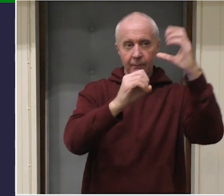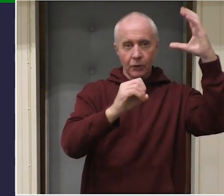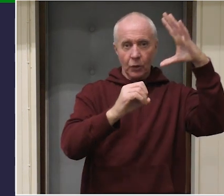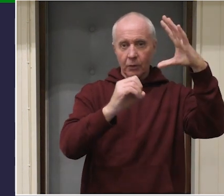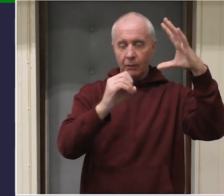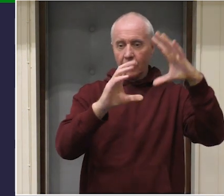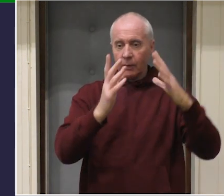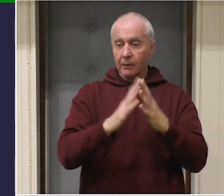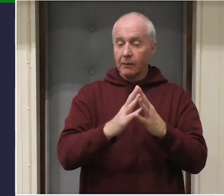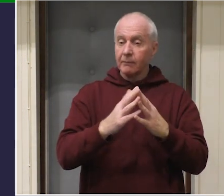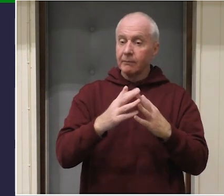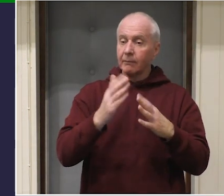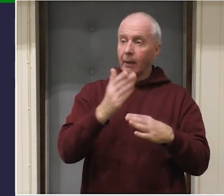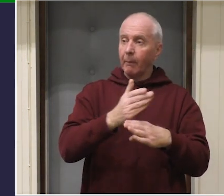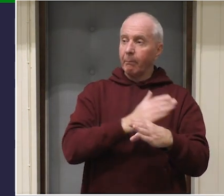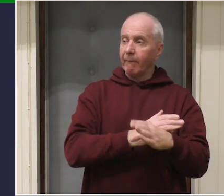It's before the 1600s.